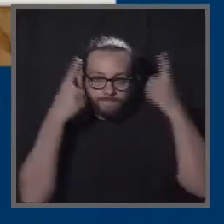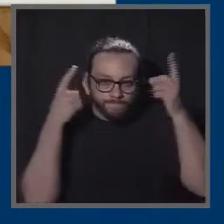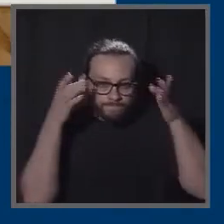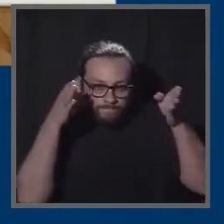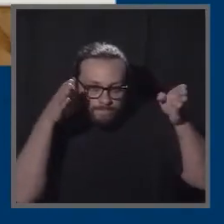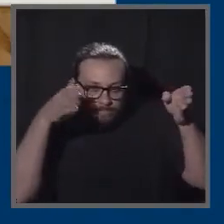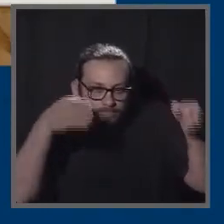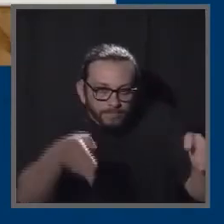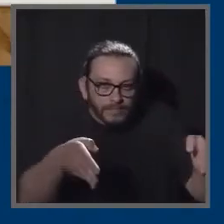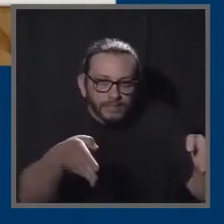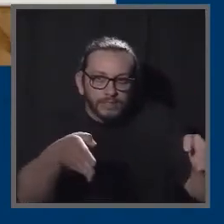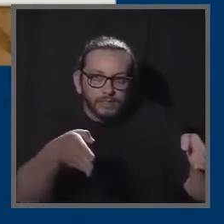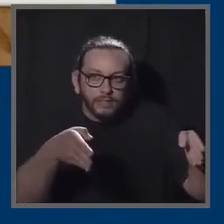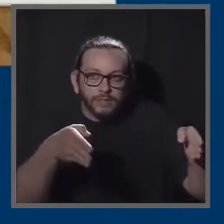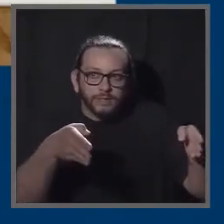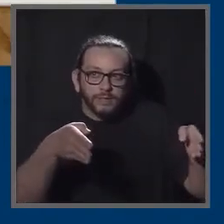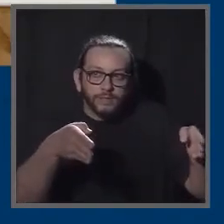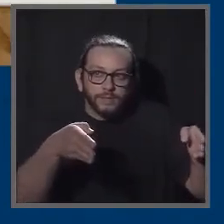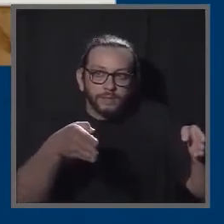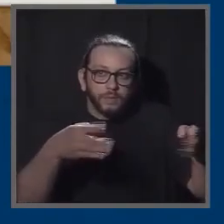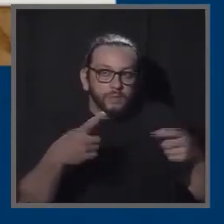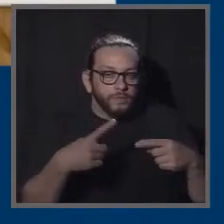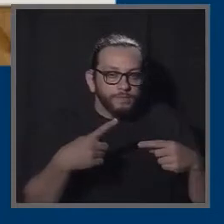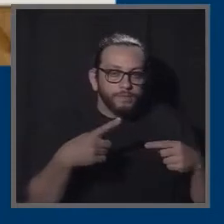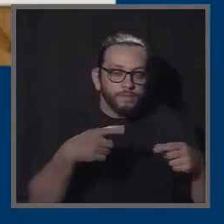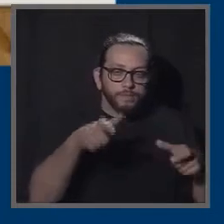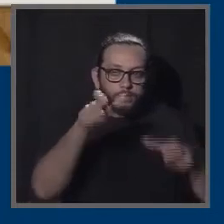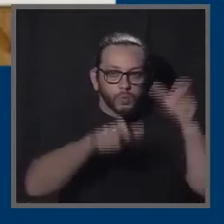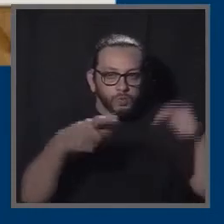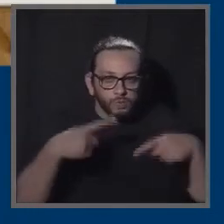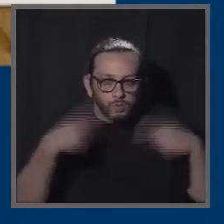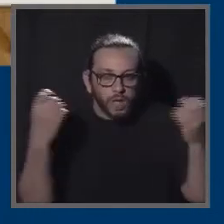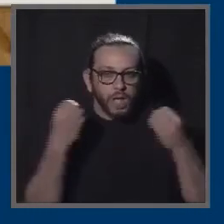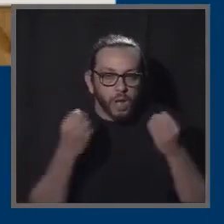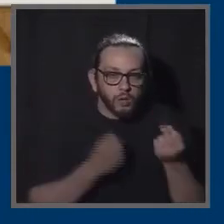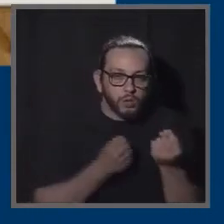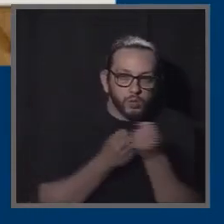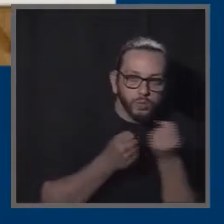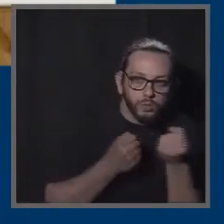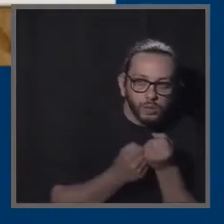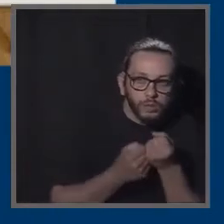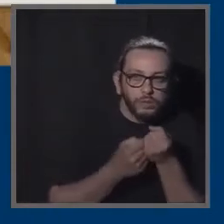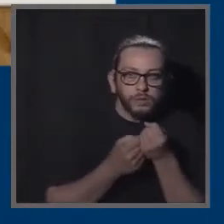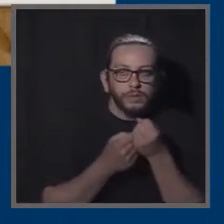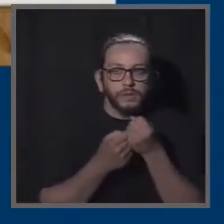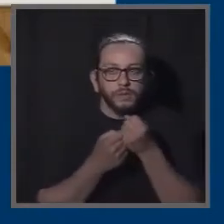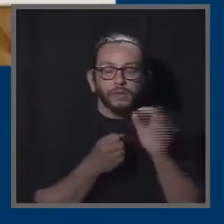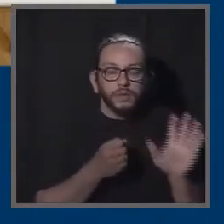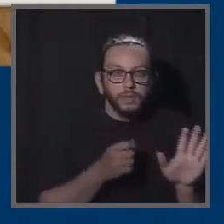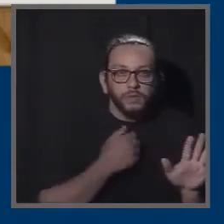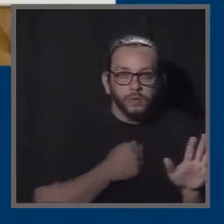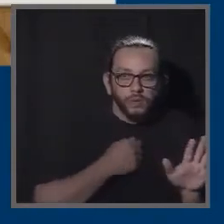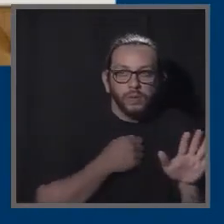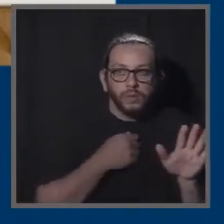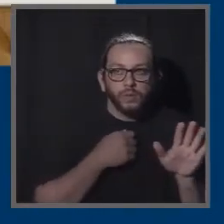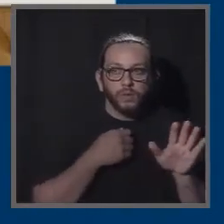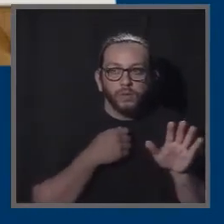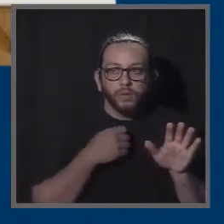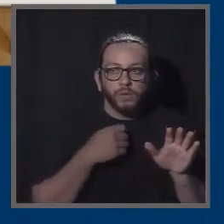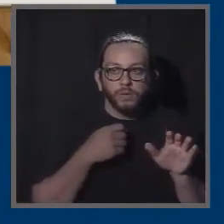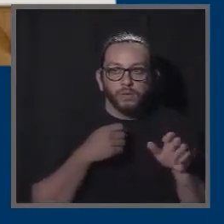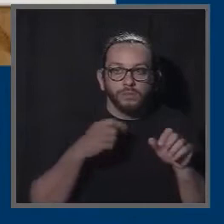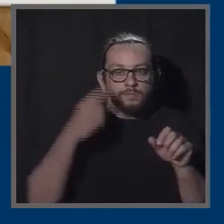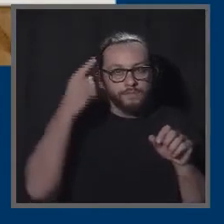funded arts and culture. We need to think about cultural ecosystems, and that's a language that I'm hearing Sarah use this